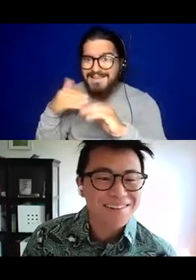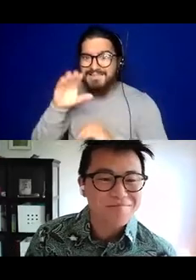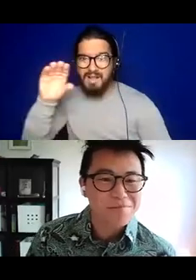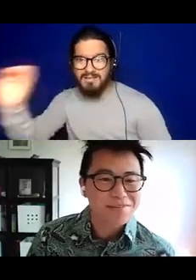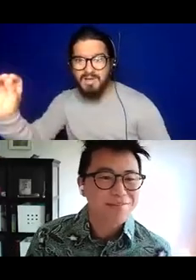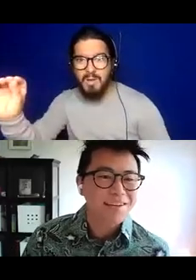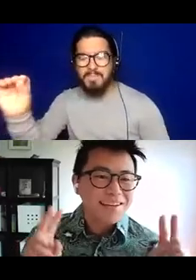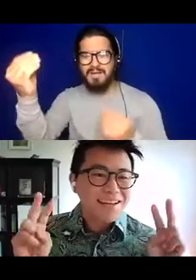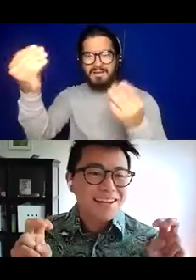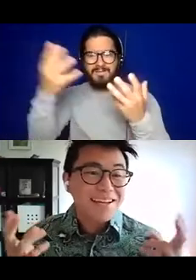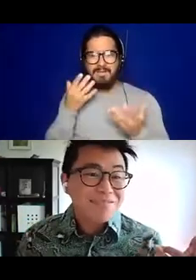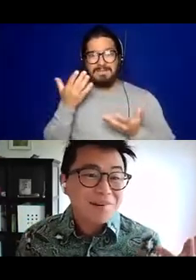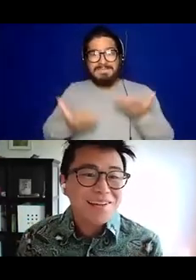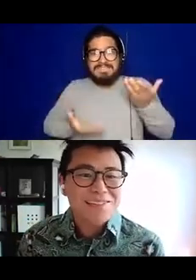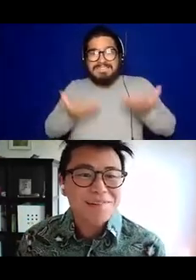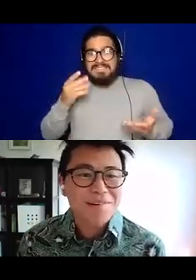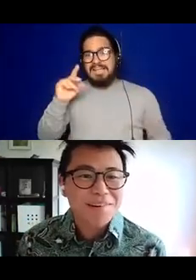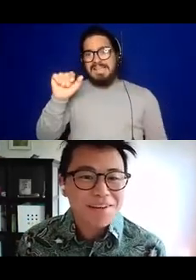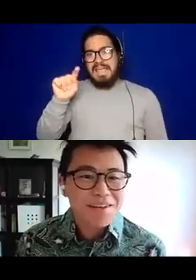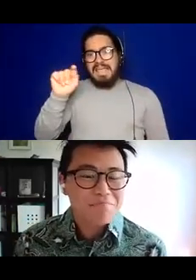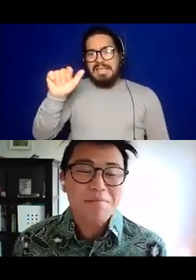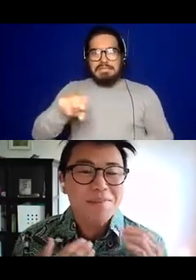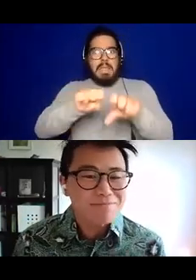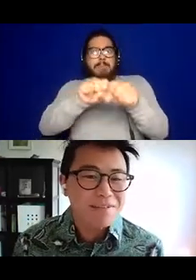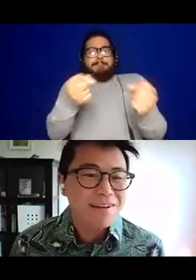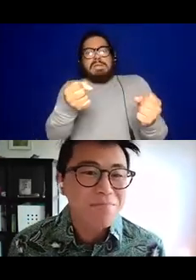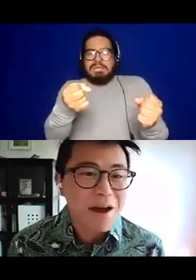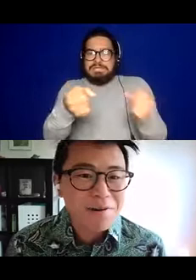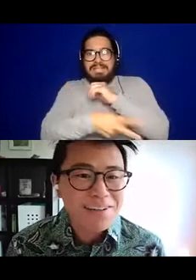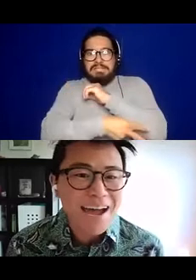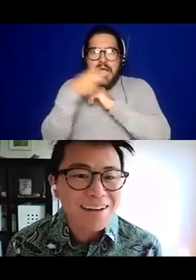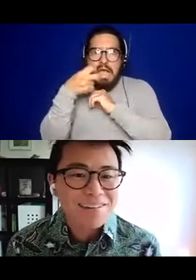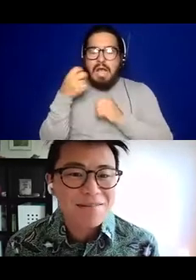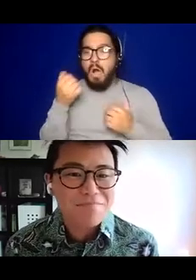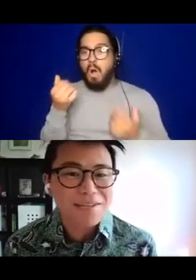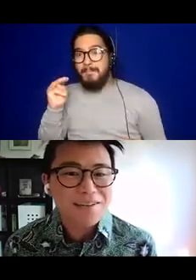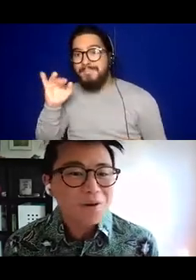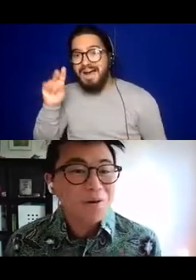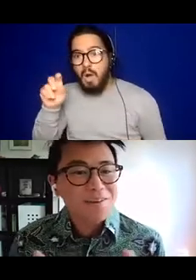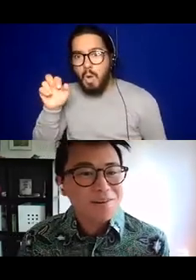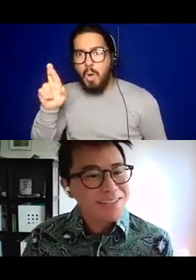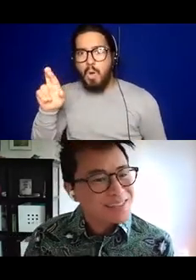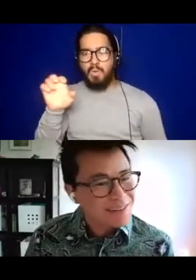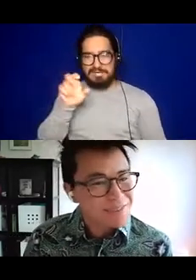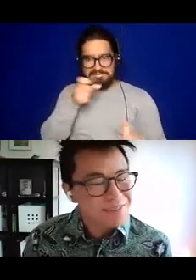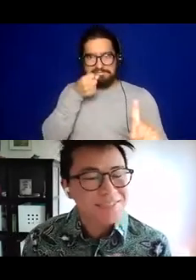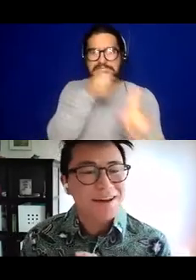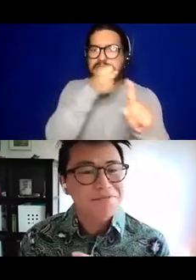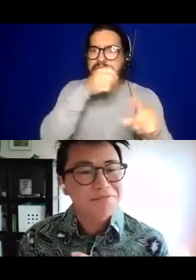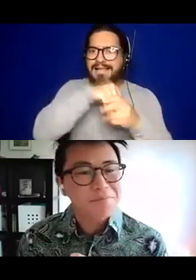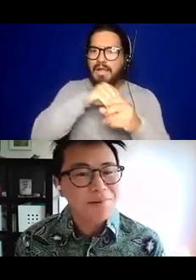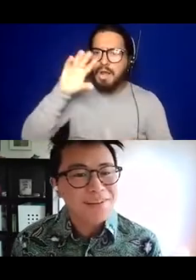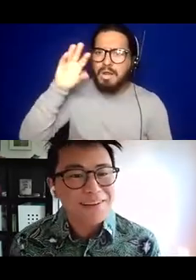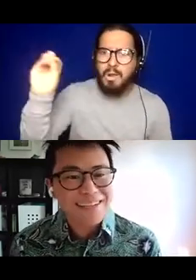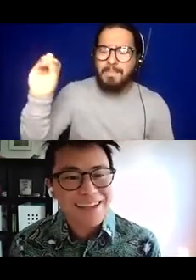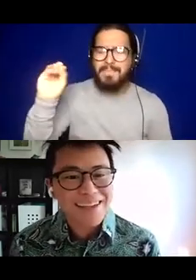lets you know that maybe there's been a data breach, or maybe there's been a malware attack on the company, or you notice that the service goes down